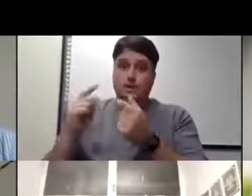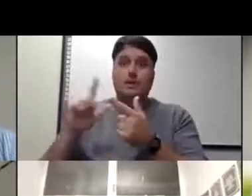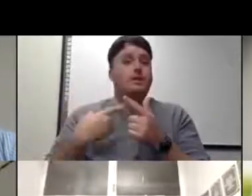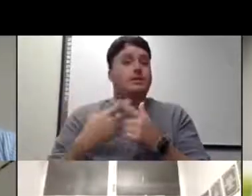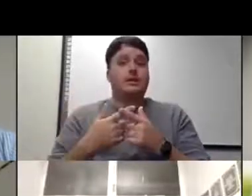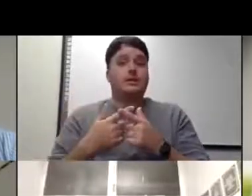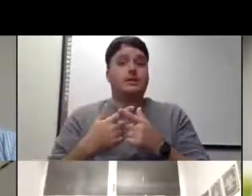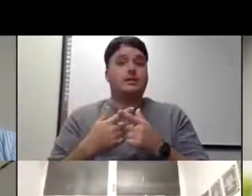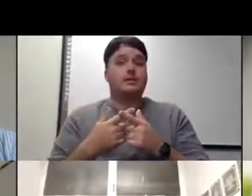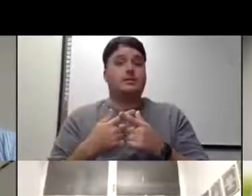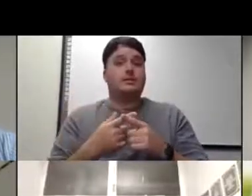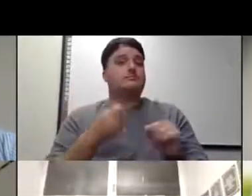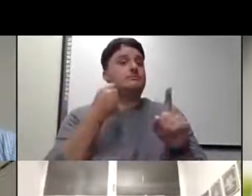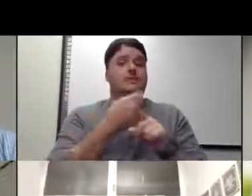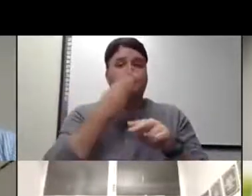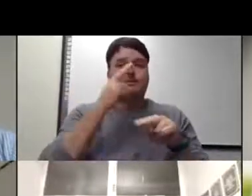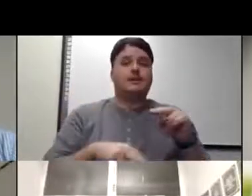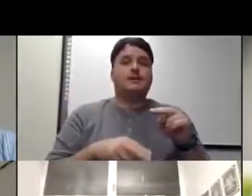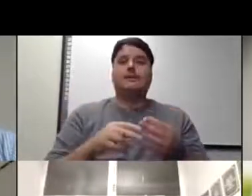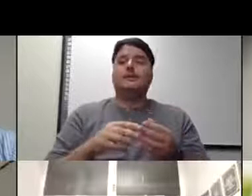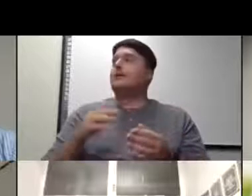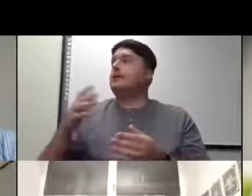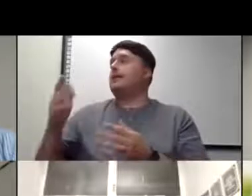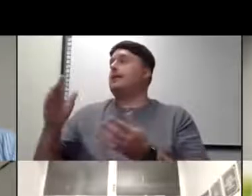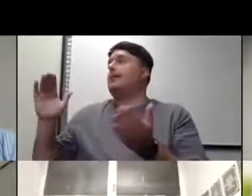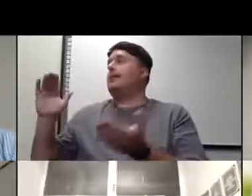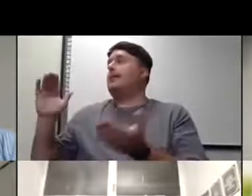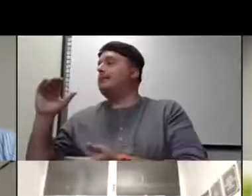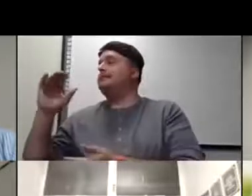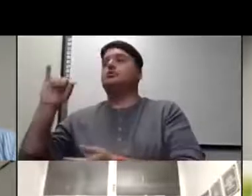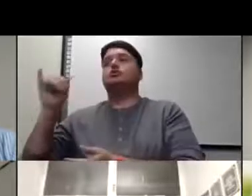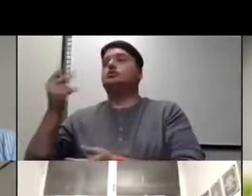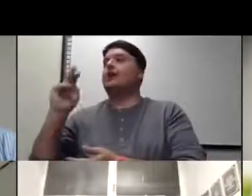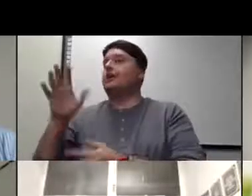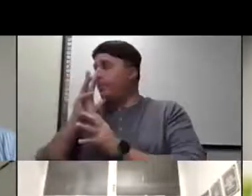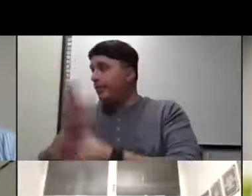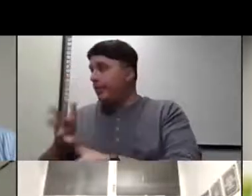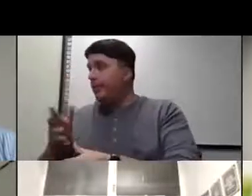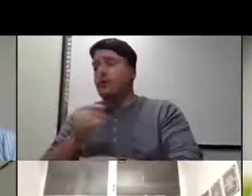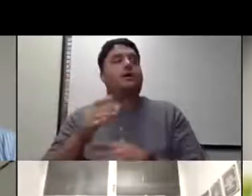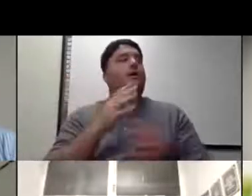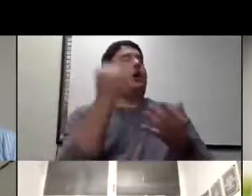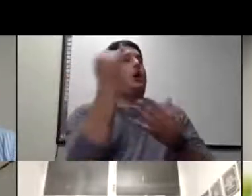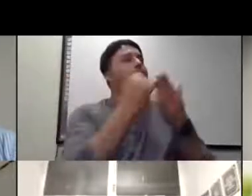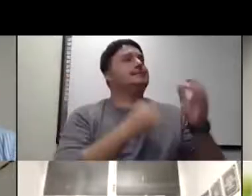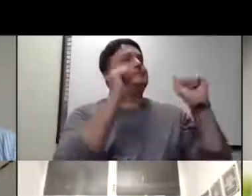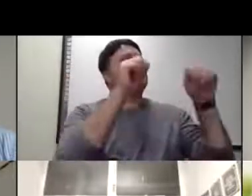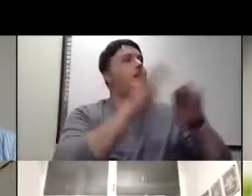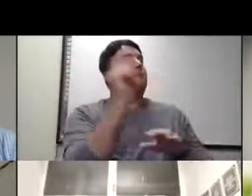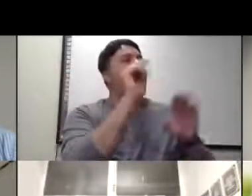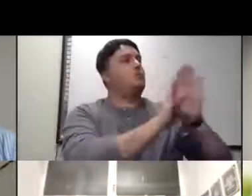get the fun task of cleaning like little Johnny's puke from the courtyard or little Susie's display of her artistic ability on the bathroom